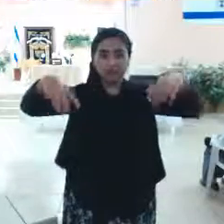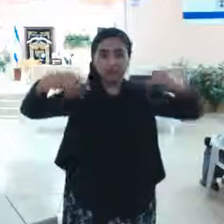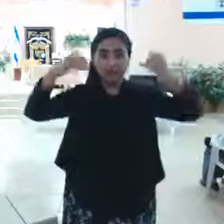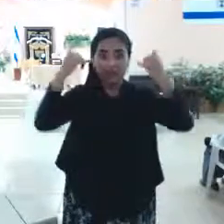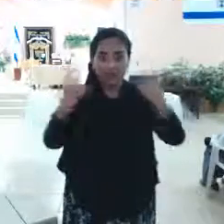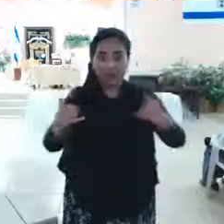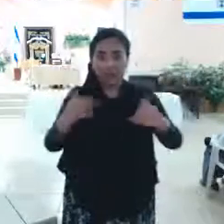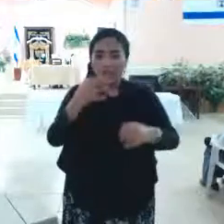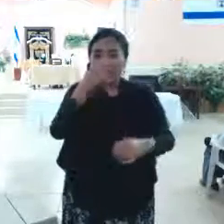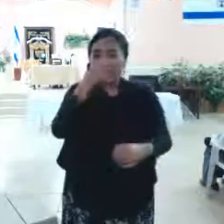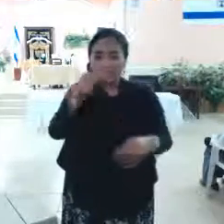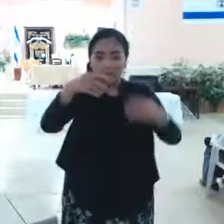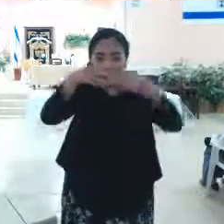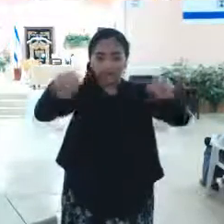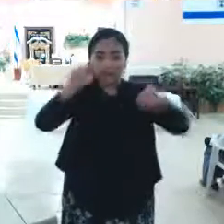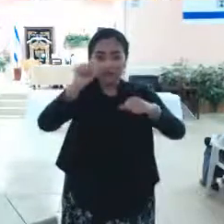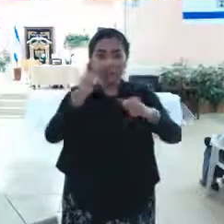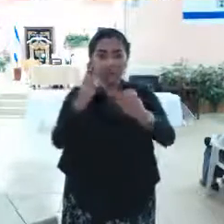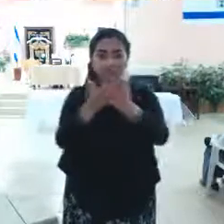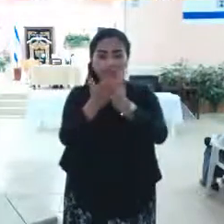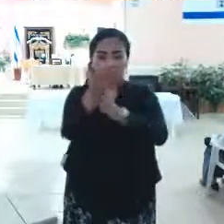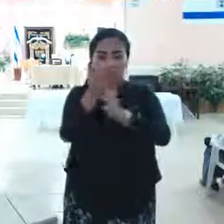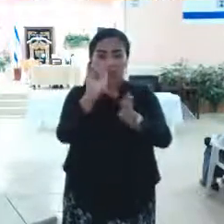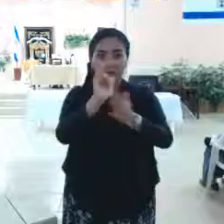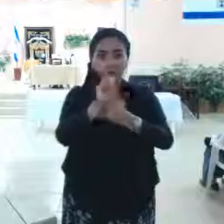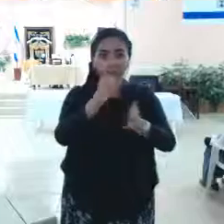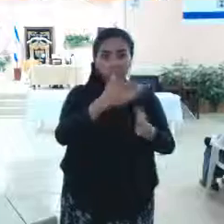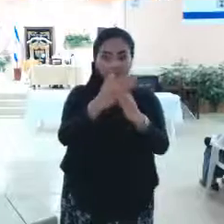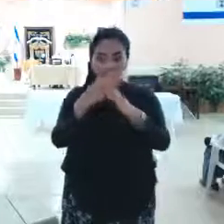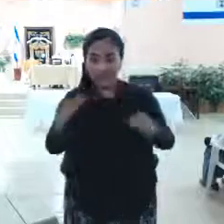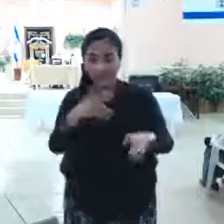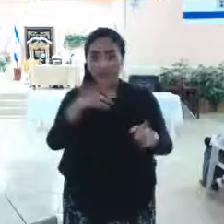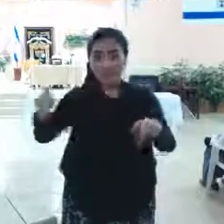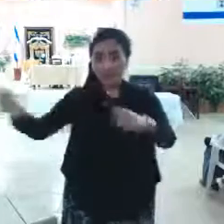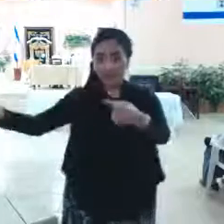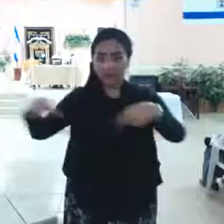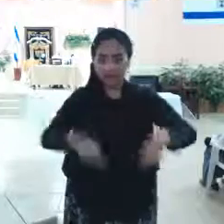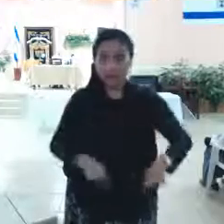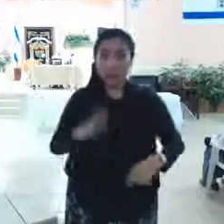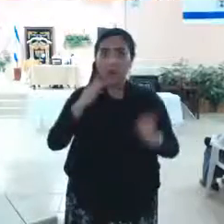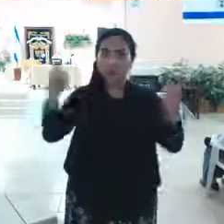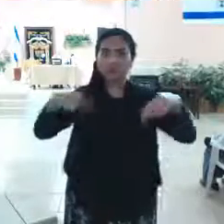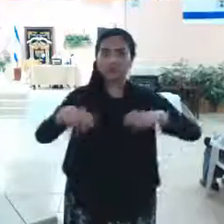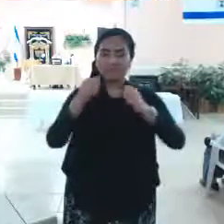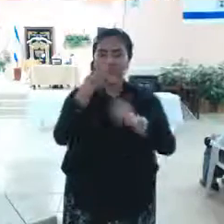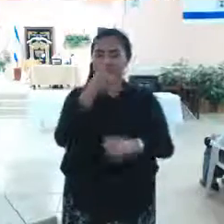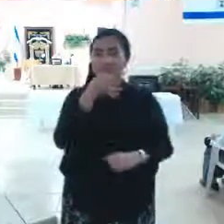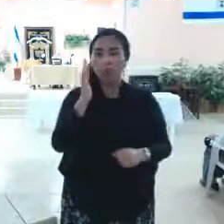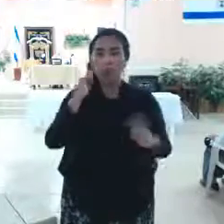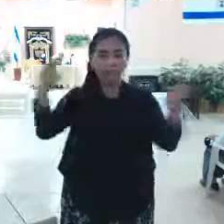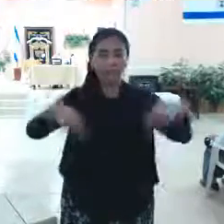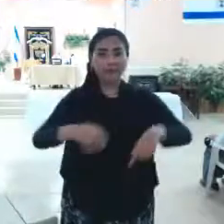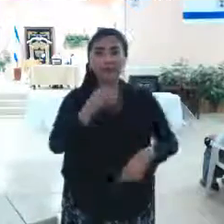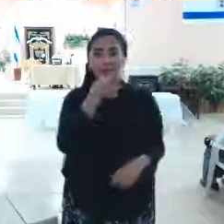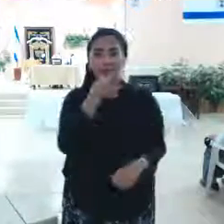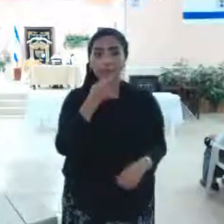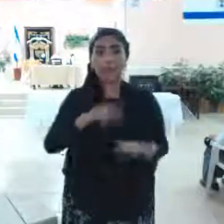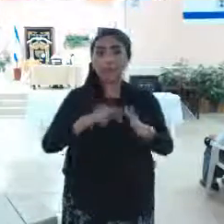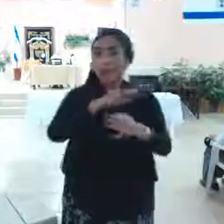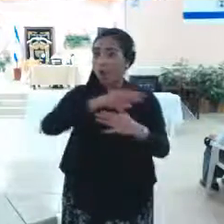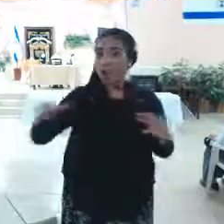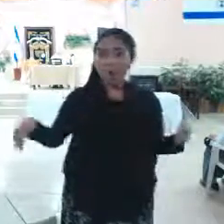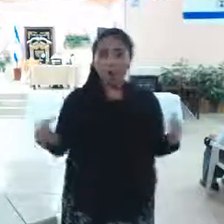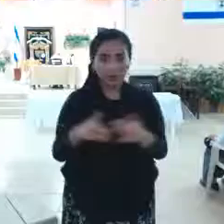piece of fabric, and now it is just, it is really thin. The one that divides is coming. It's